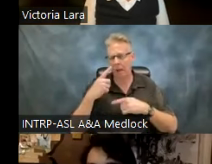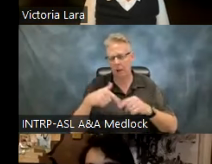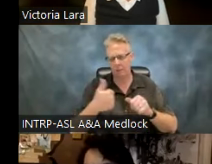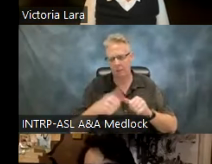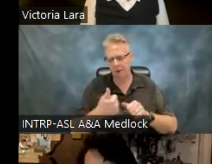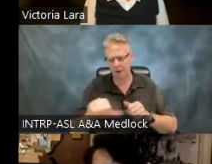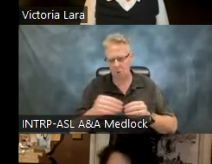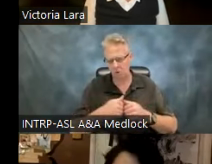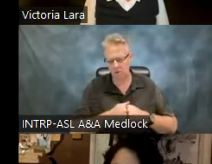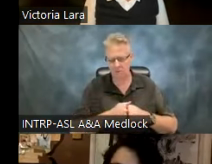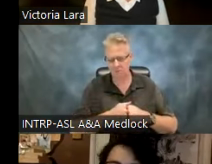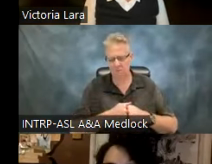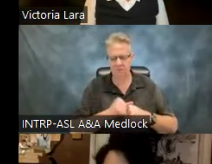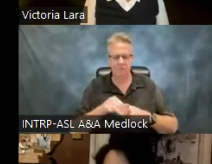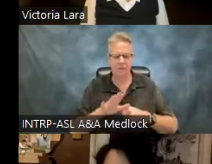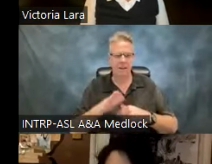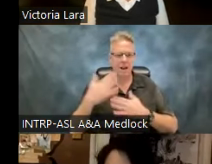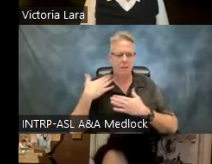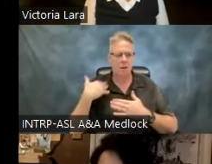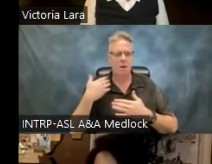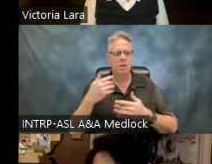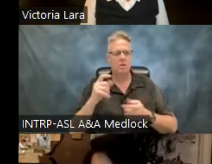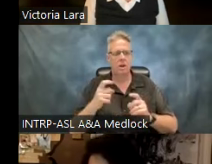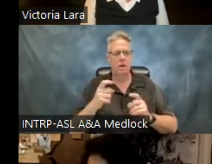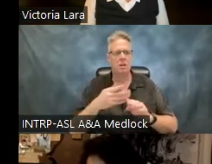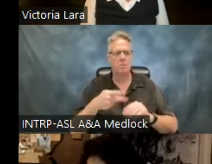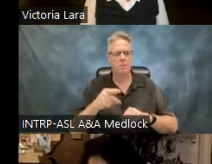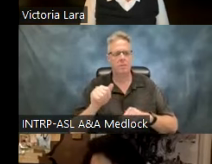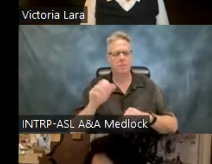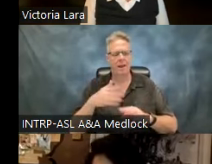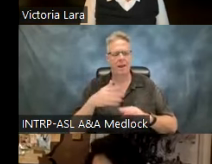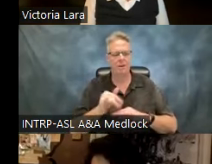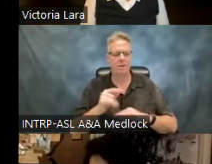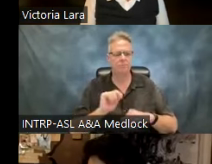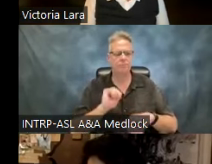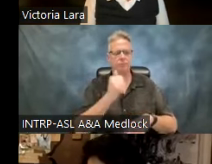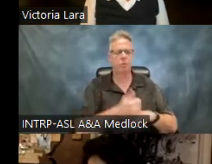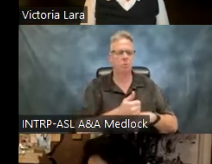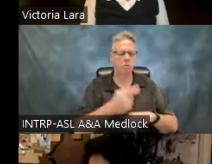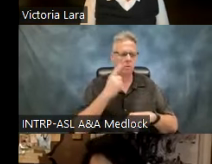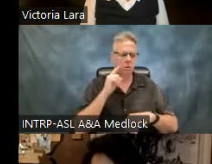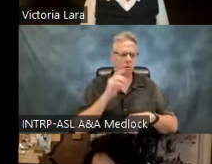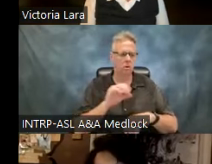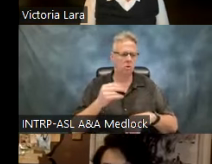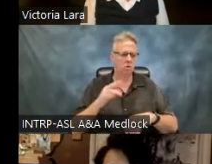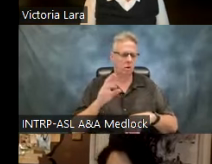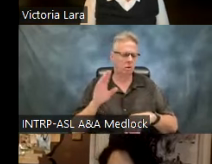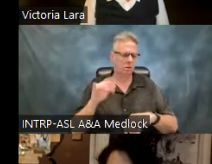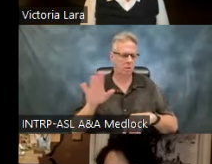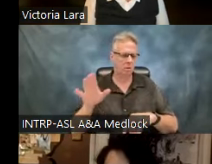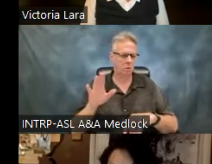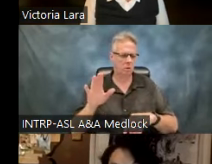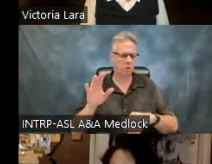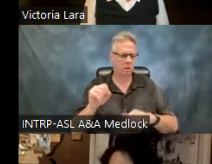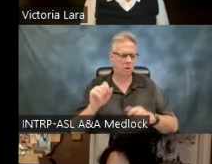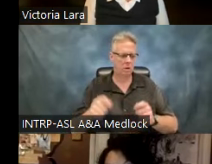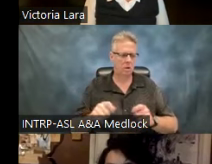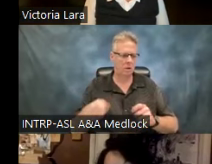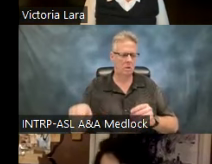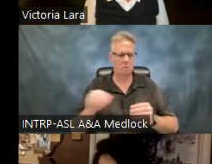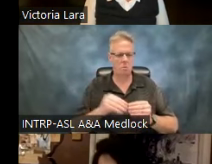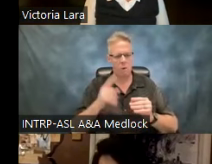but officer accountability changed after it had been formed on co-chair Handelman's suggestion. So that's something that can be shifted later. This is more about